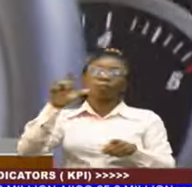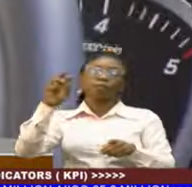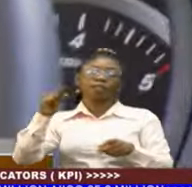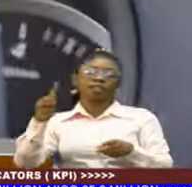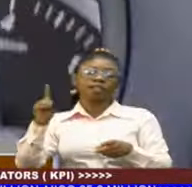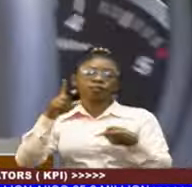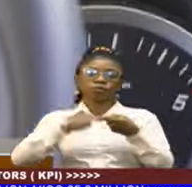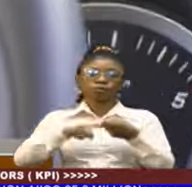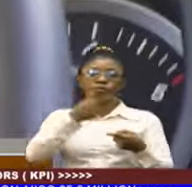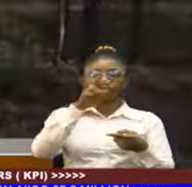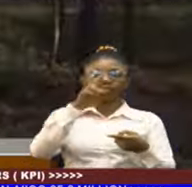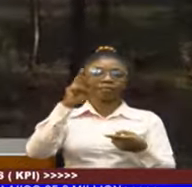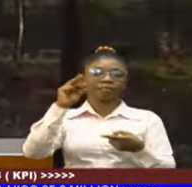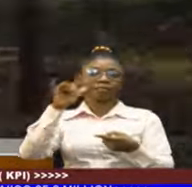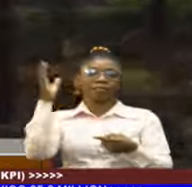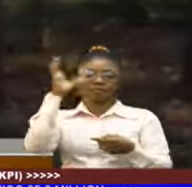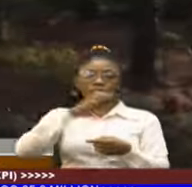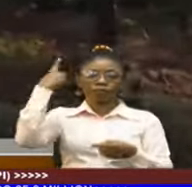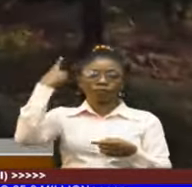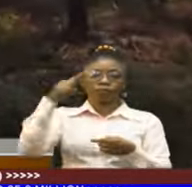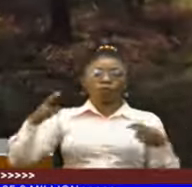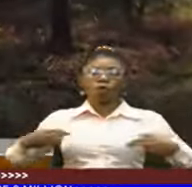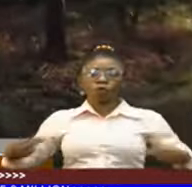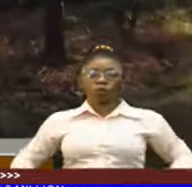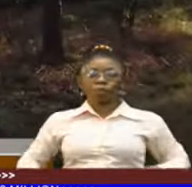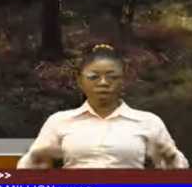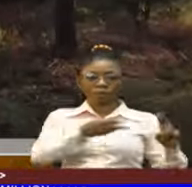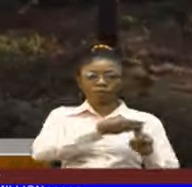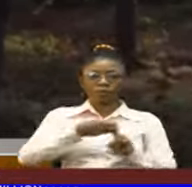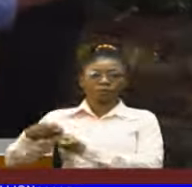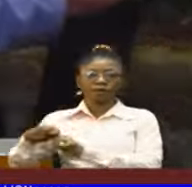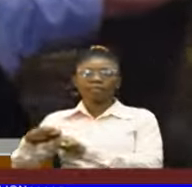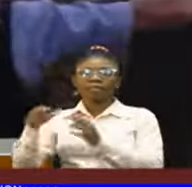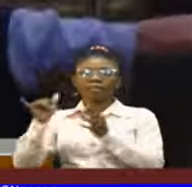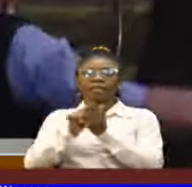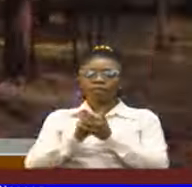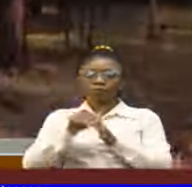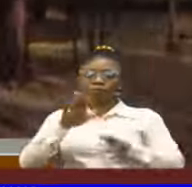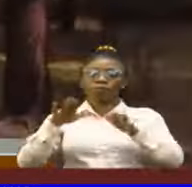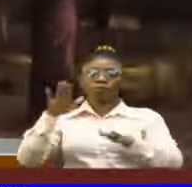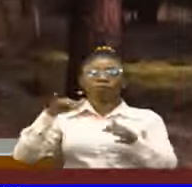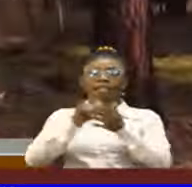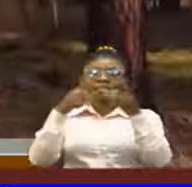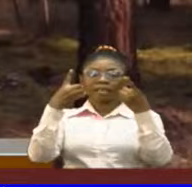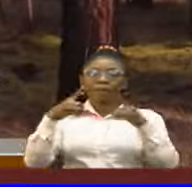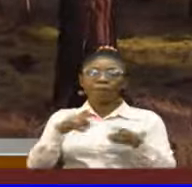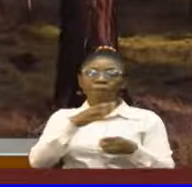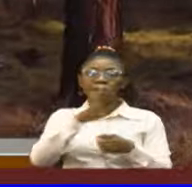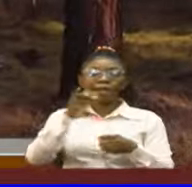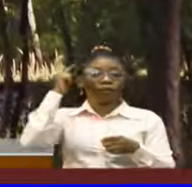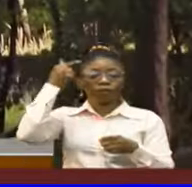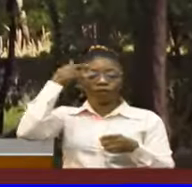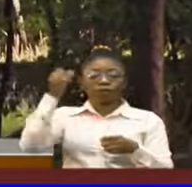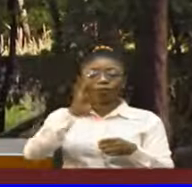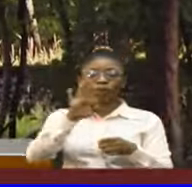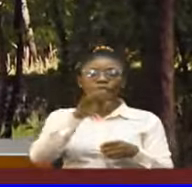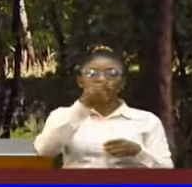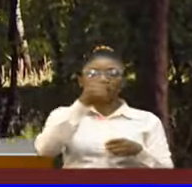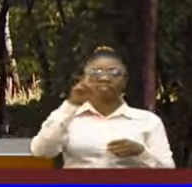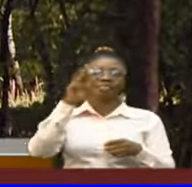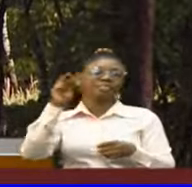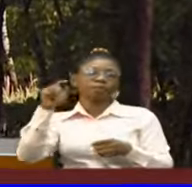human smugglers and their desperate cargo. This move is the latest by the government of Germany to show it is getting a